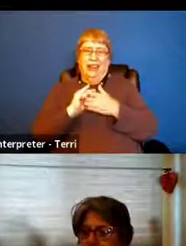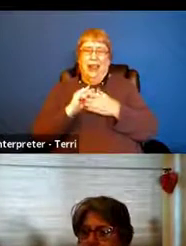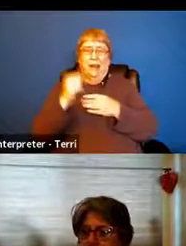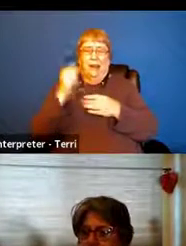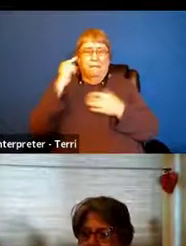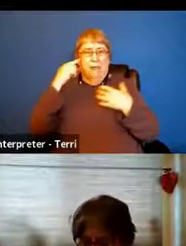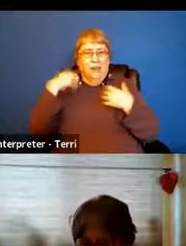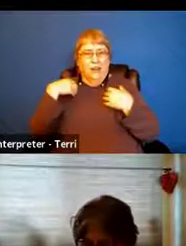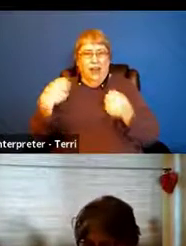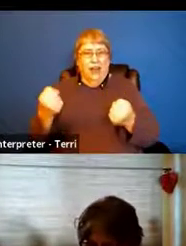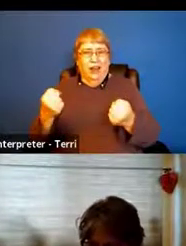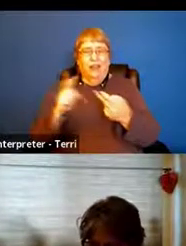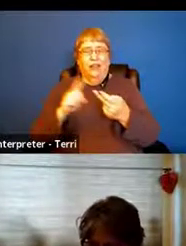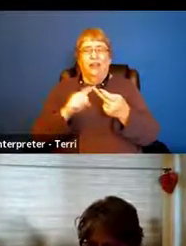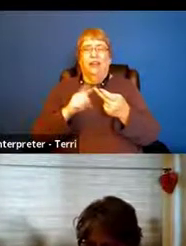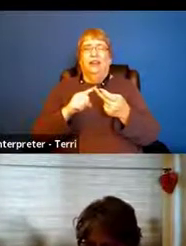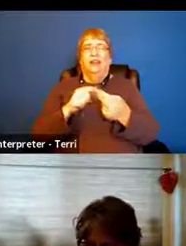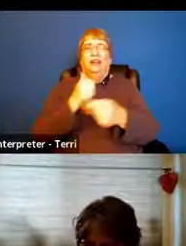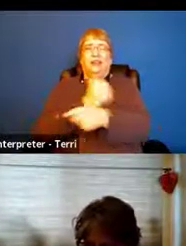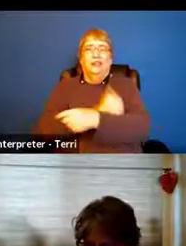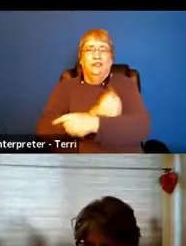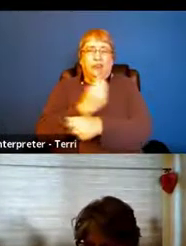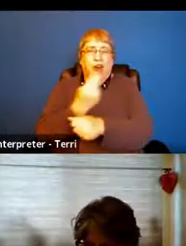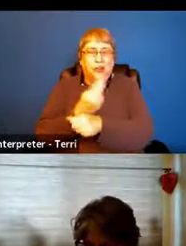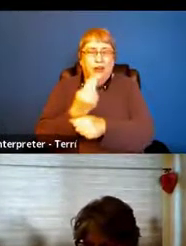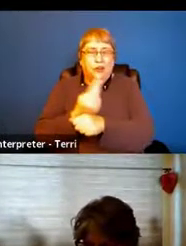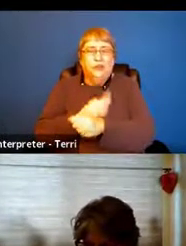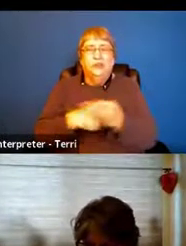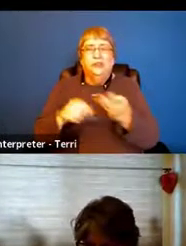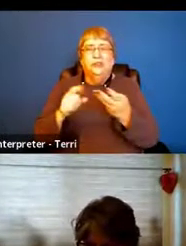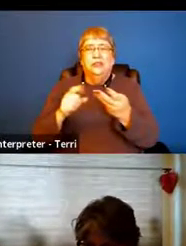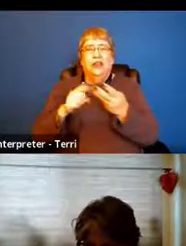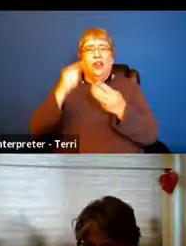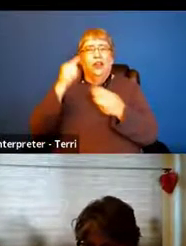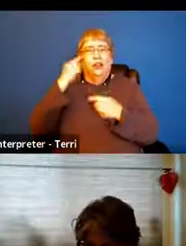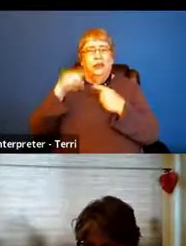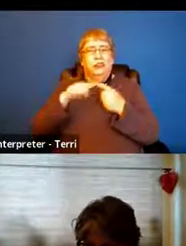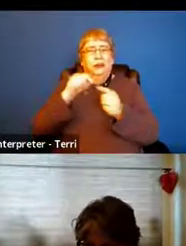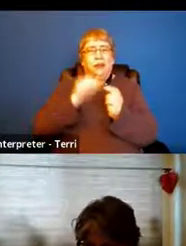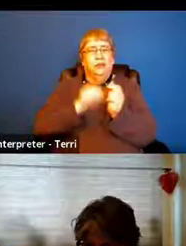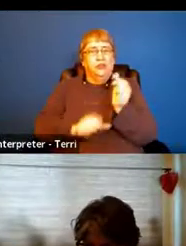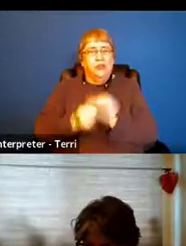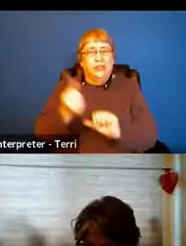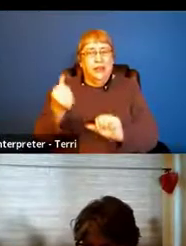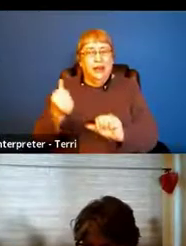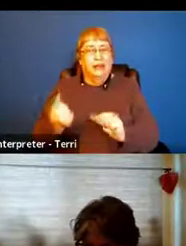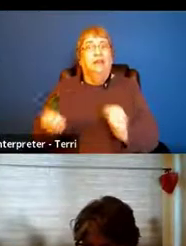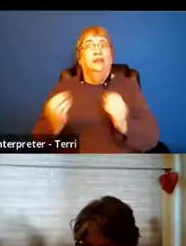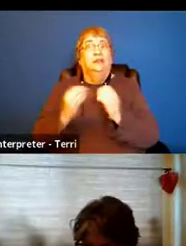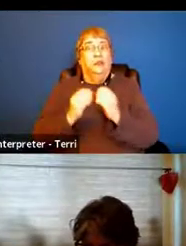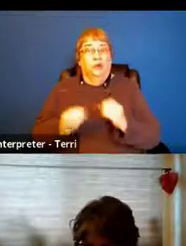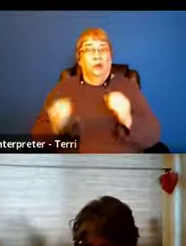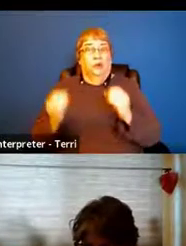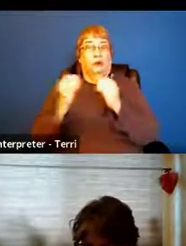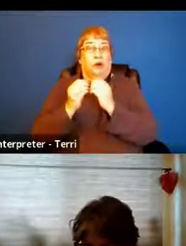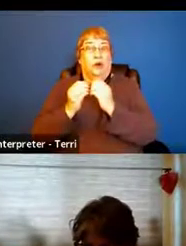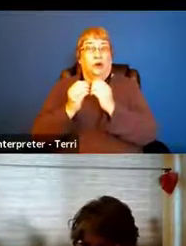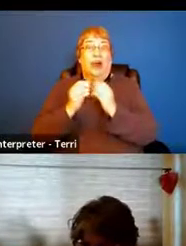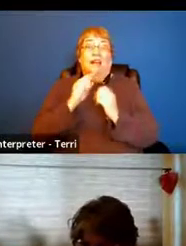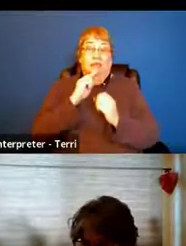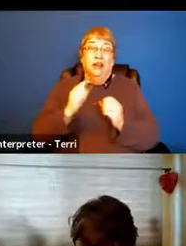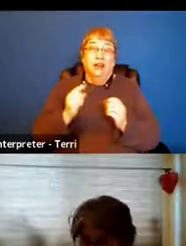use, suicidality has increased with the pandemic, and in particular for groups like young people, people of